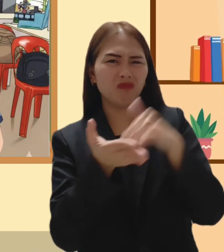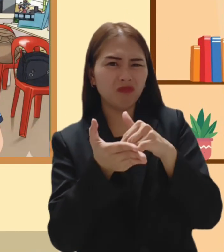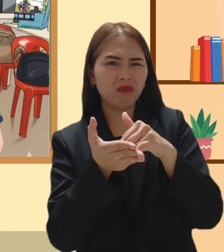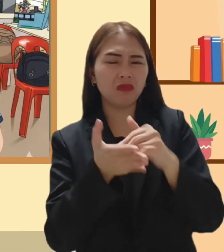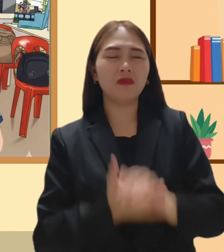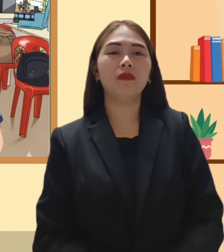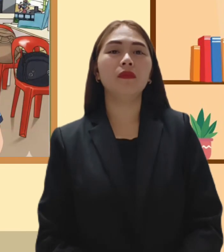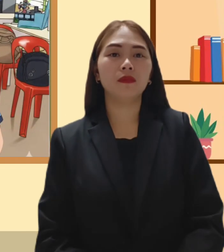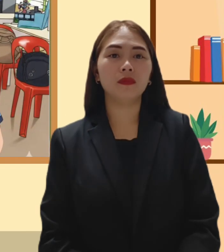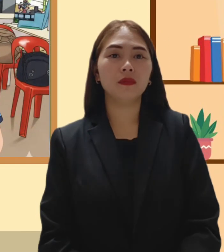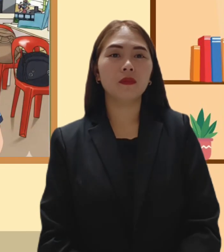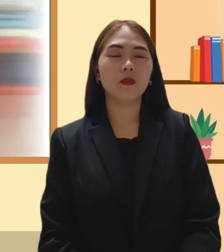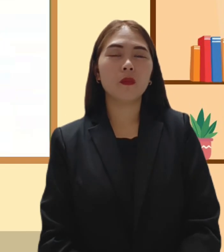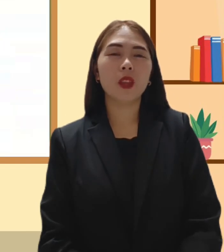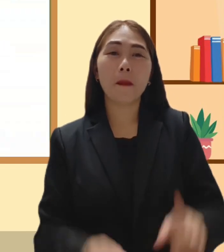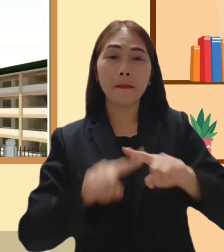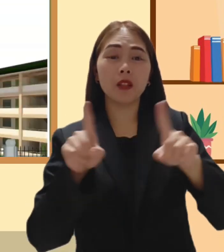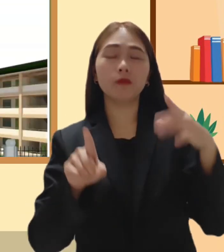Math again?